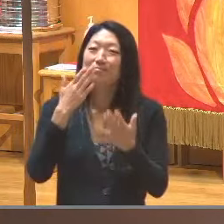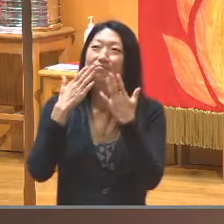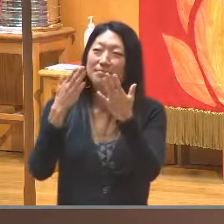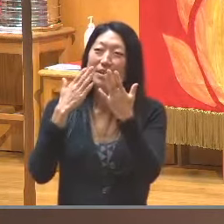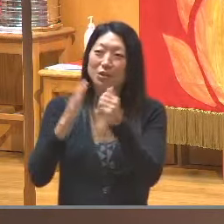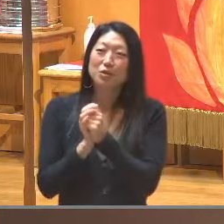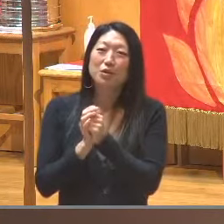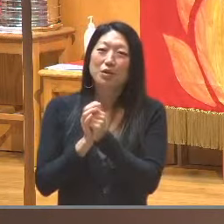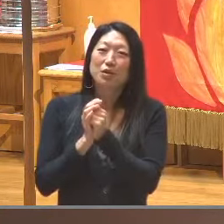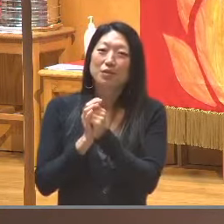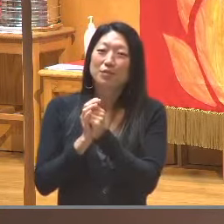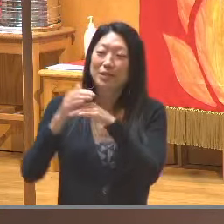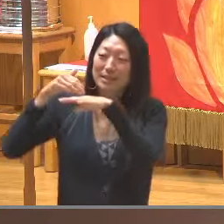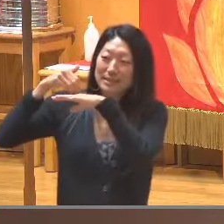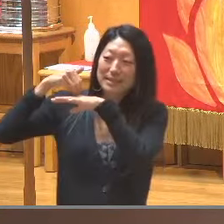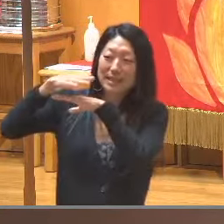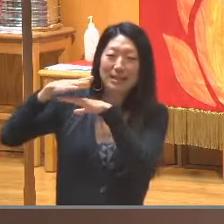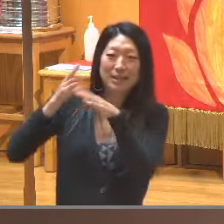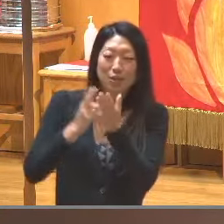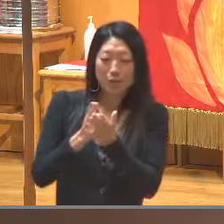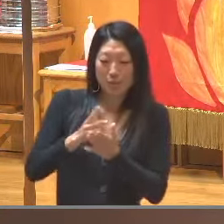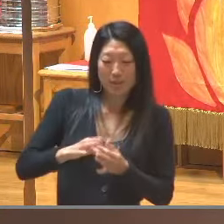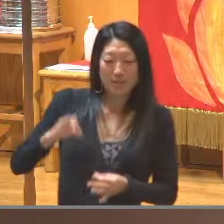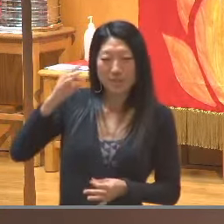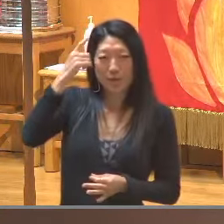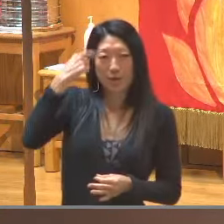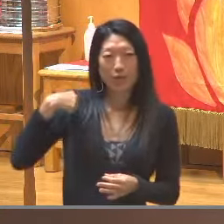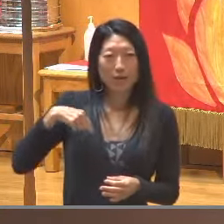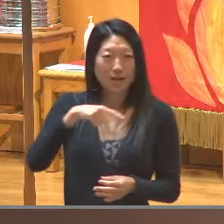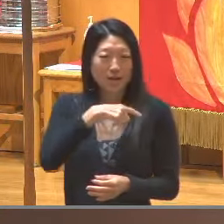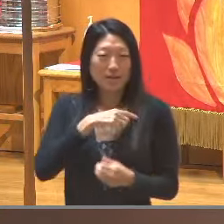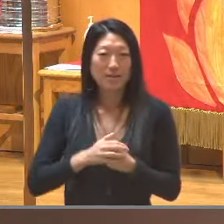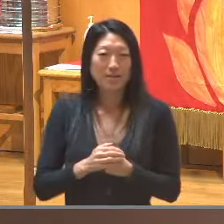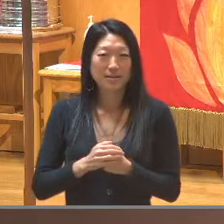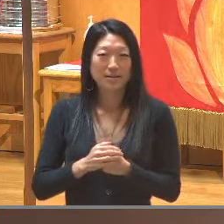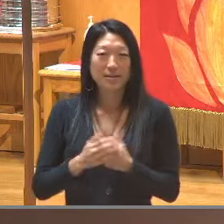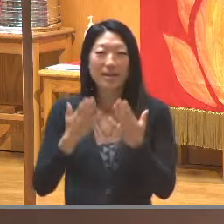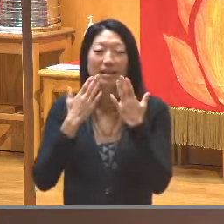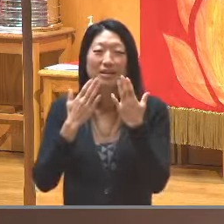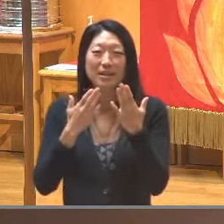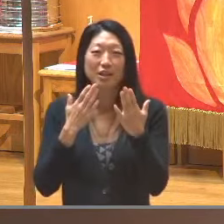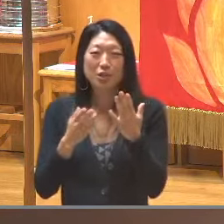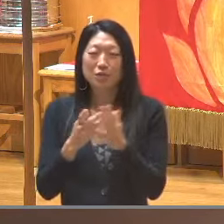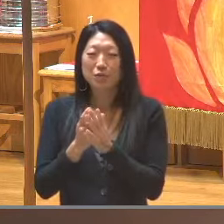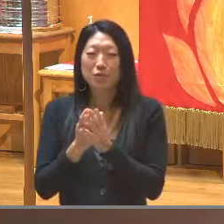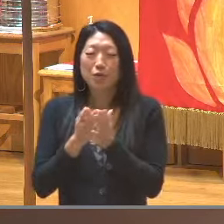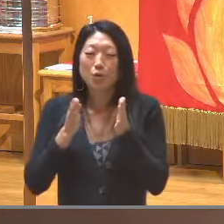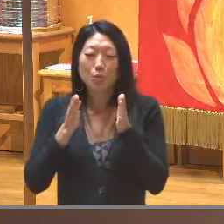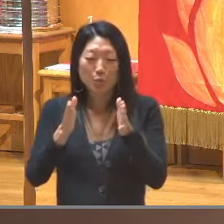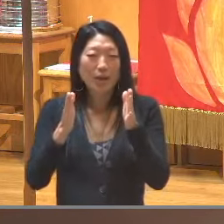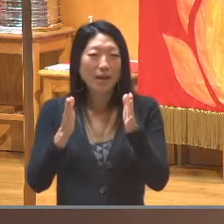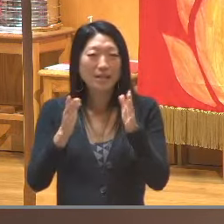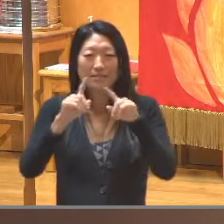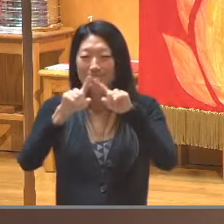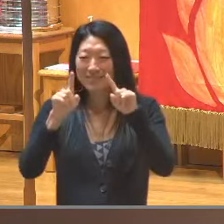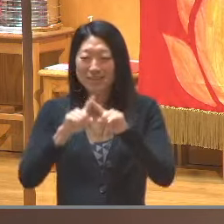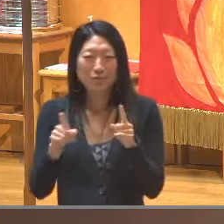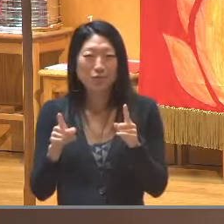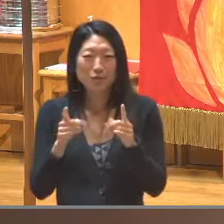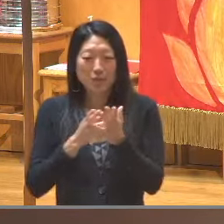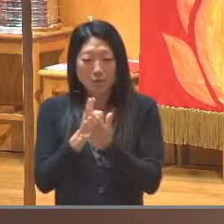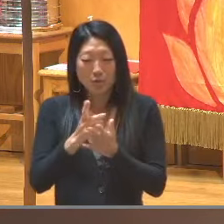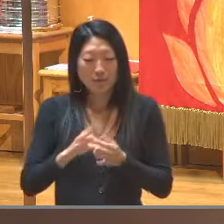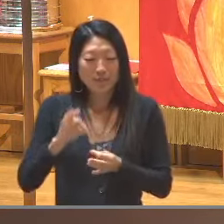for sending the Holy Spirit for us. Thank you for the ways that the Holy Spirit works through us to